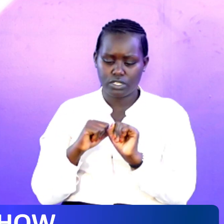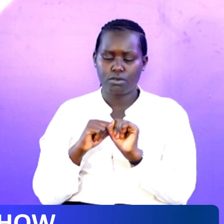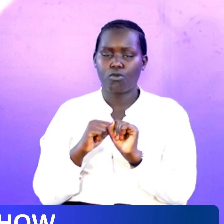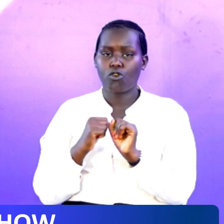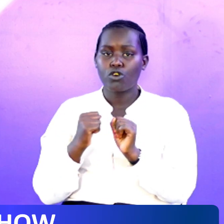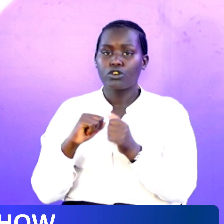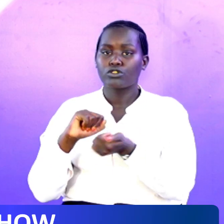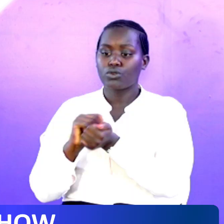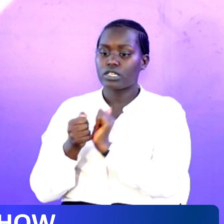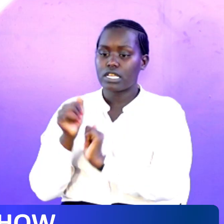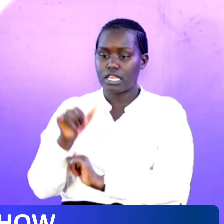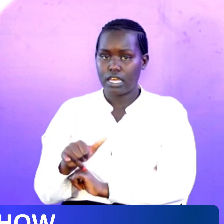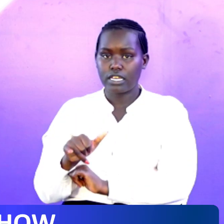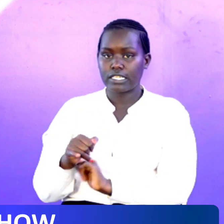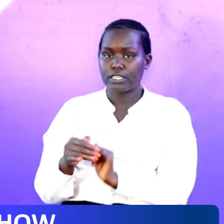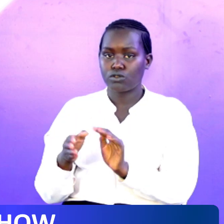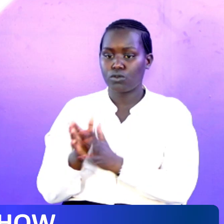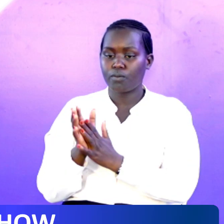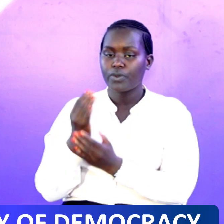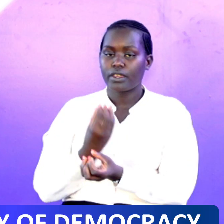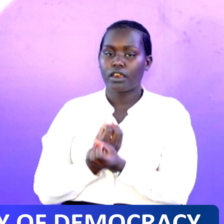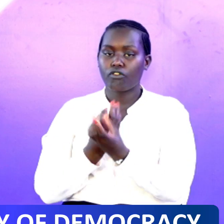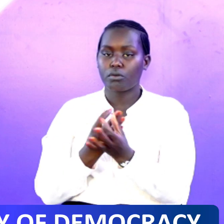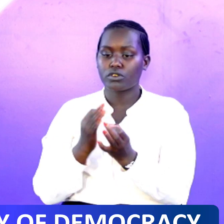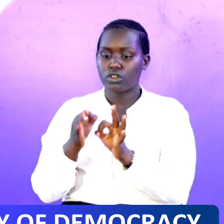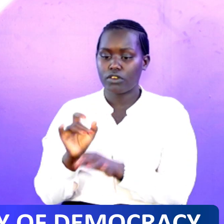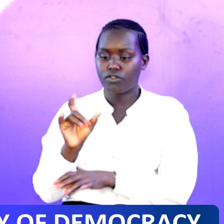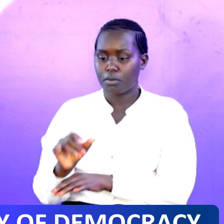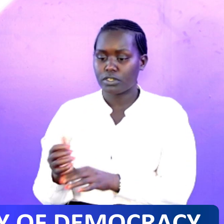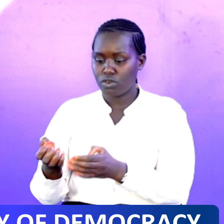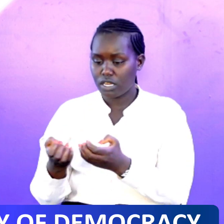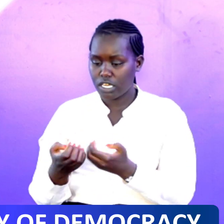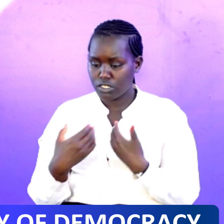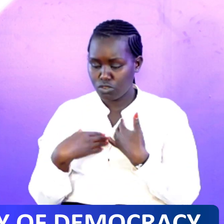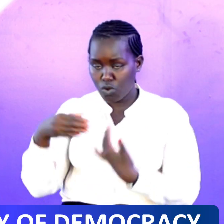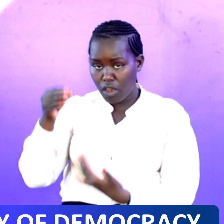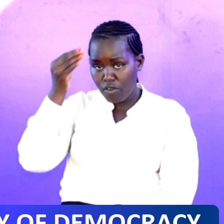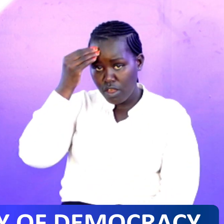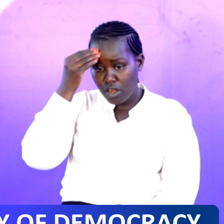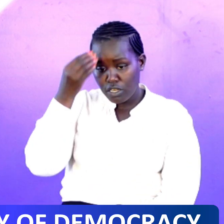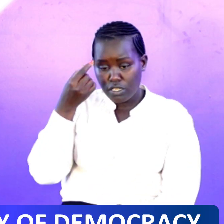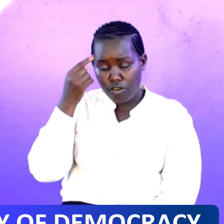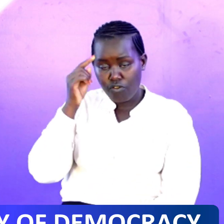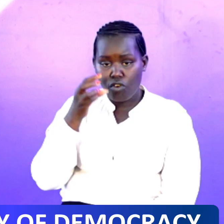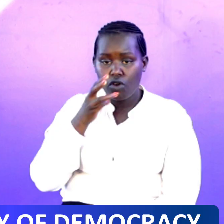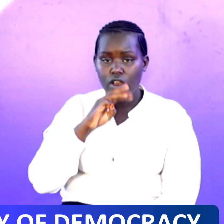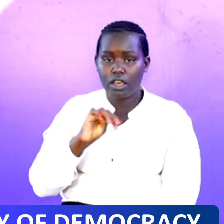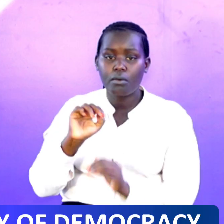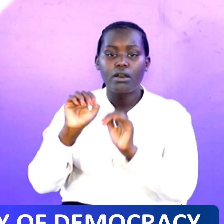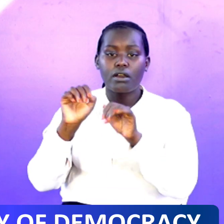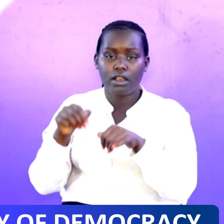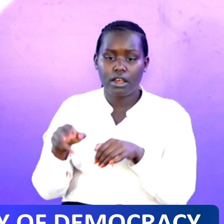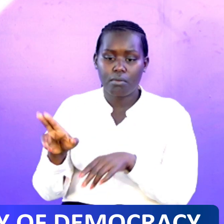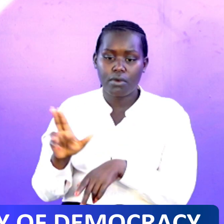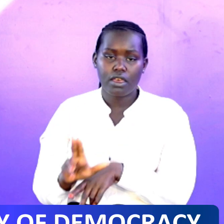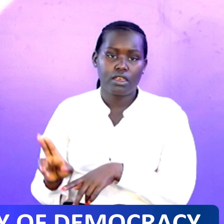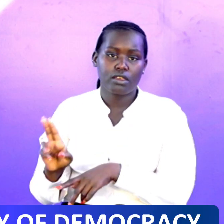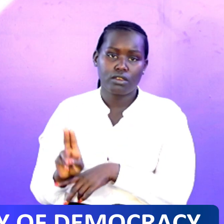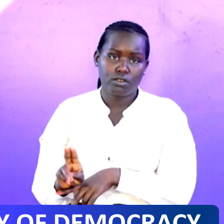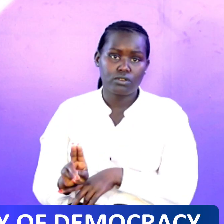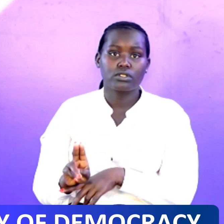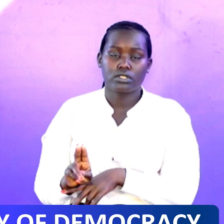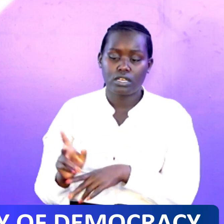can convert the economy. Yeah. Maybe someone needs to cook this knowledge for him so that it can be consumable. You know, cooking,